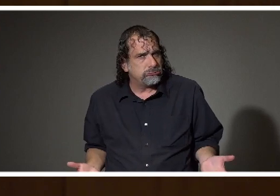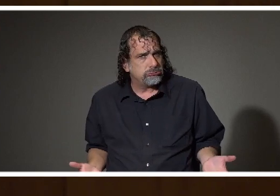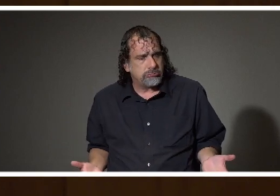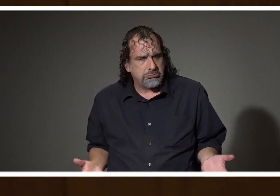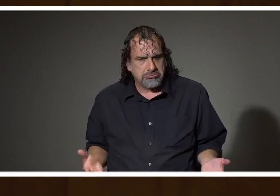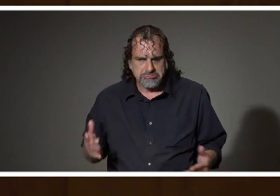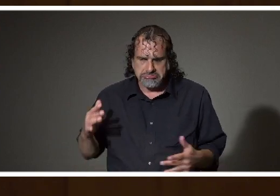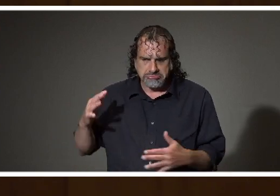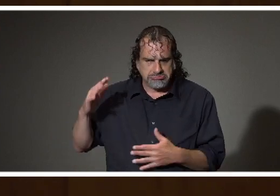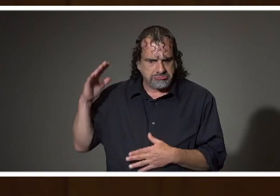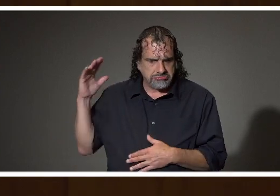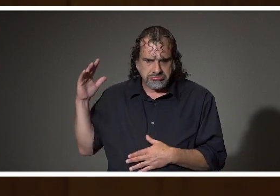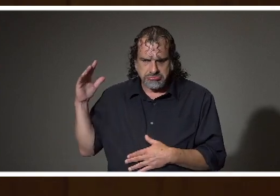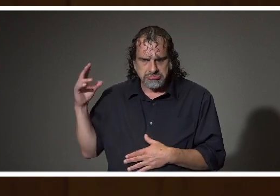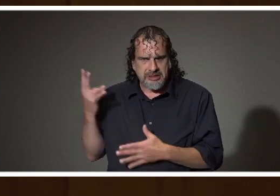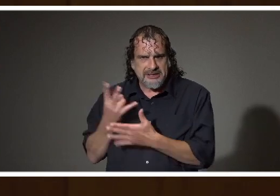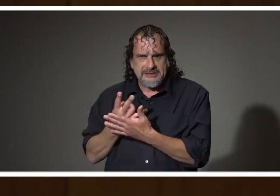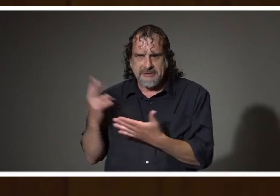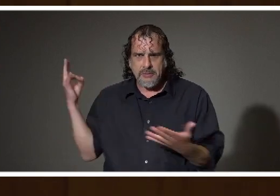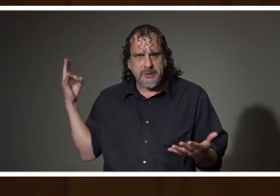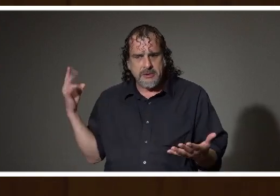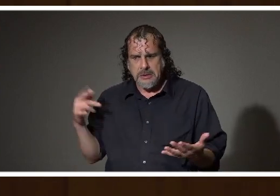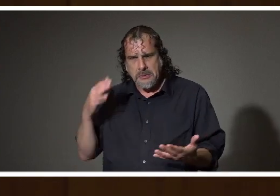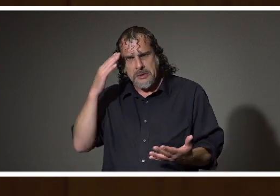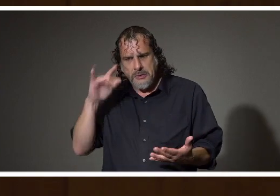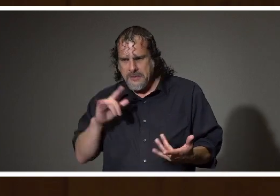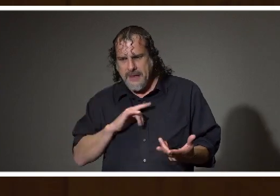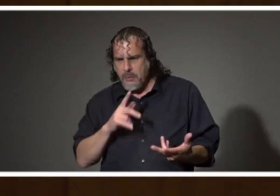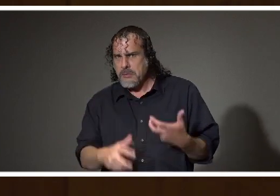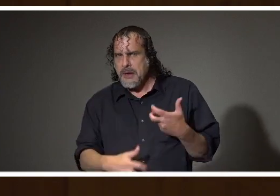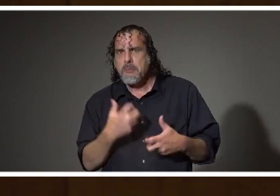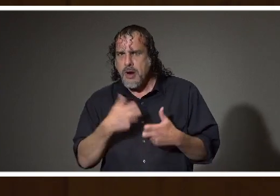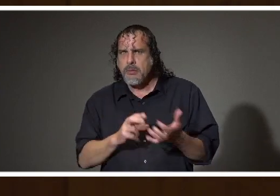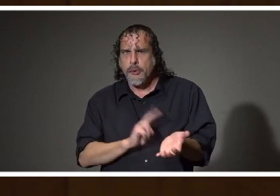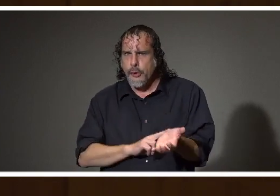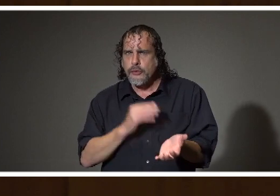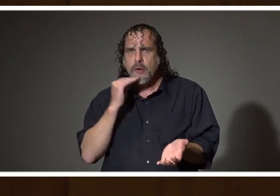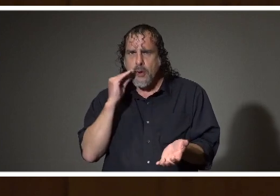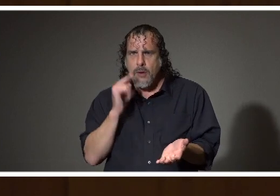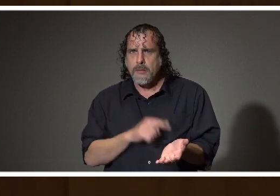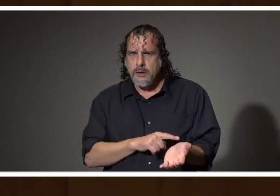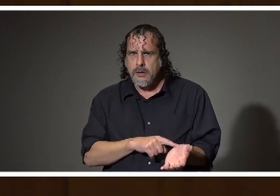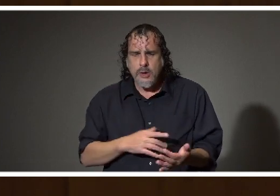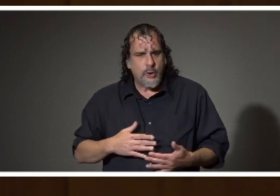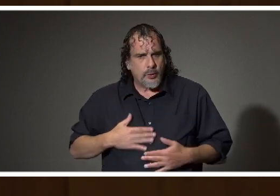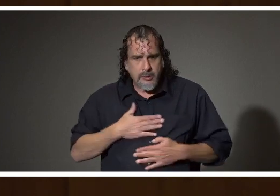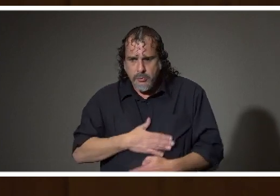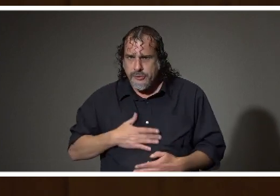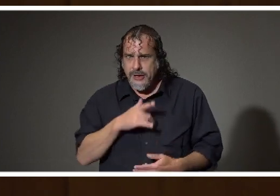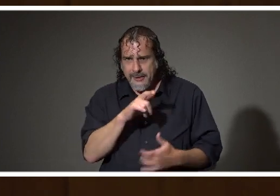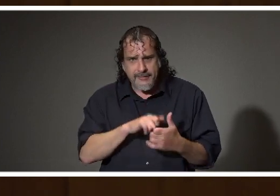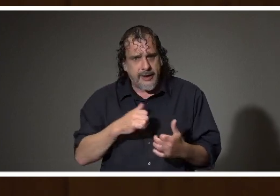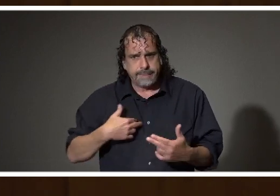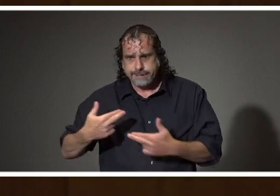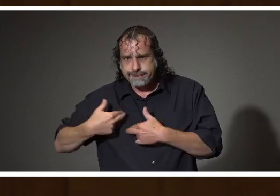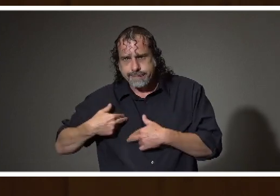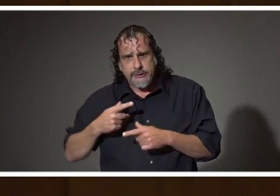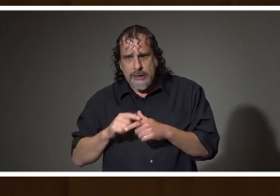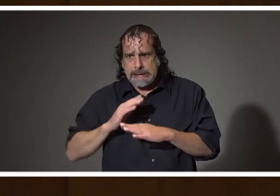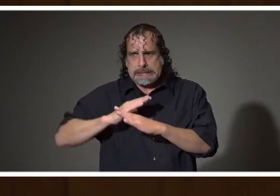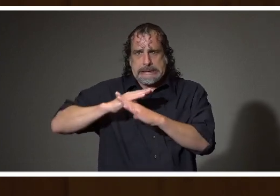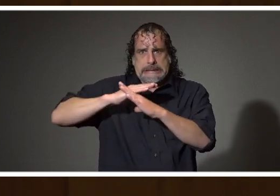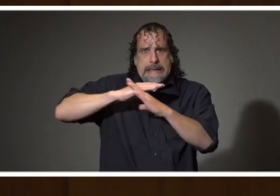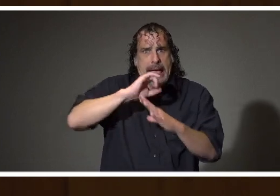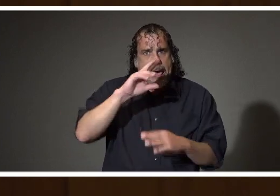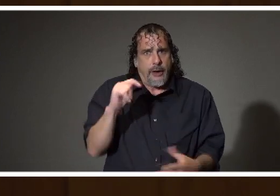going back 7 weeks ago, that this was going to be a problem, and certainly appreciate the long-term care industry for being responsive, trying to keep it out, because